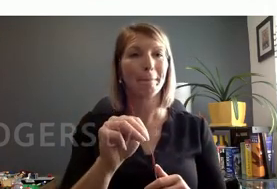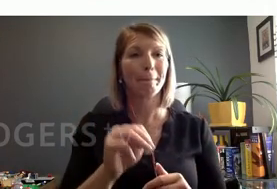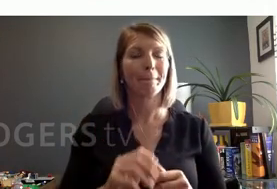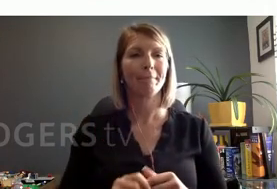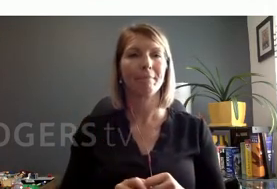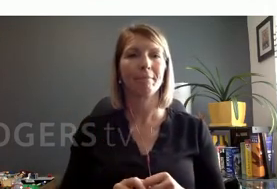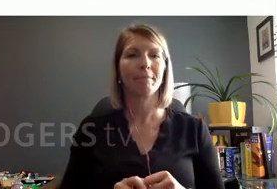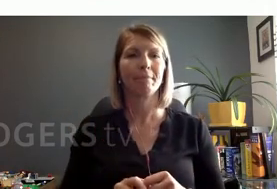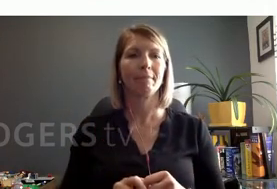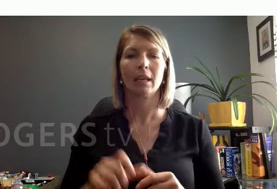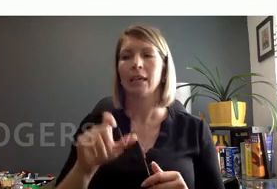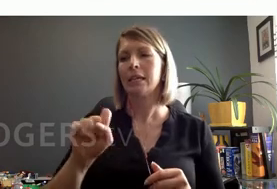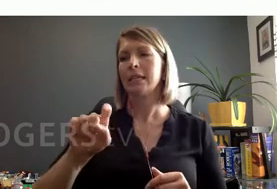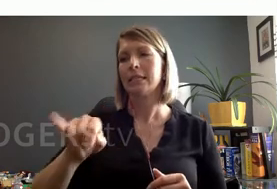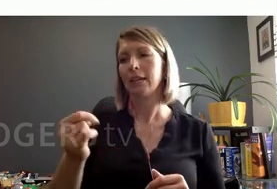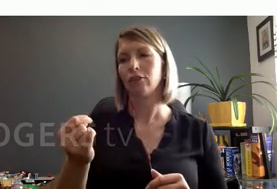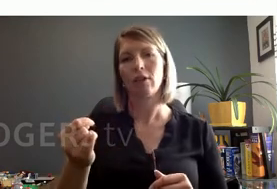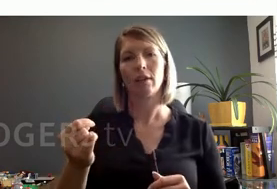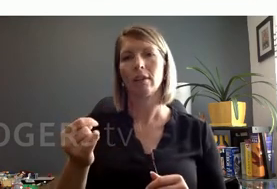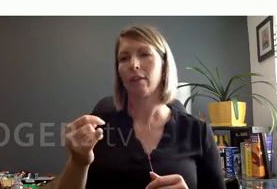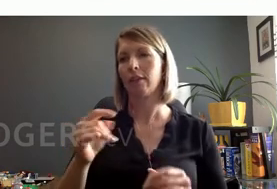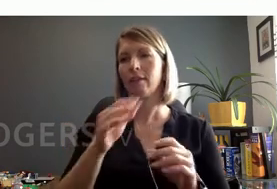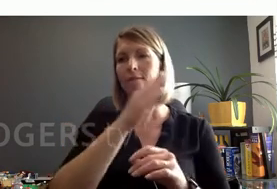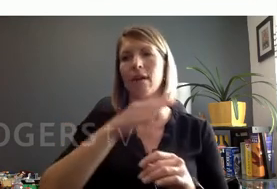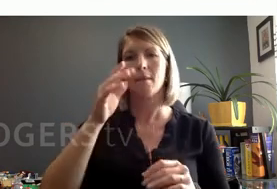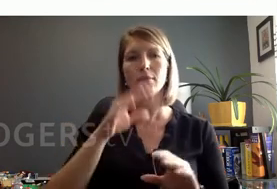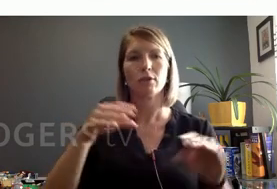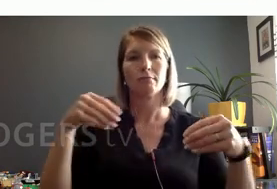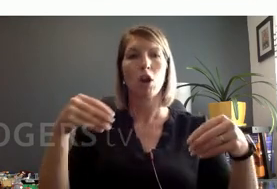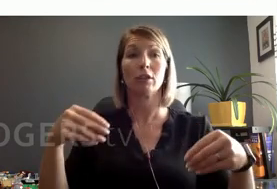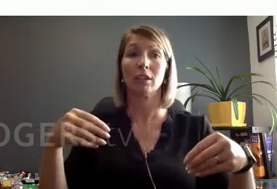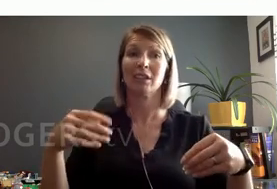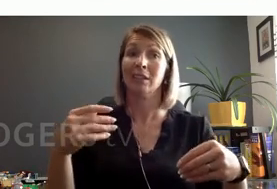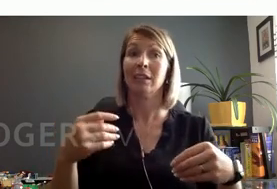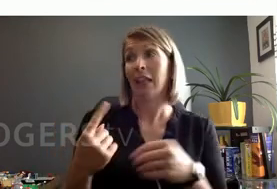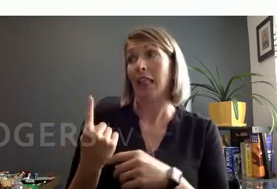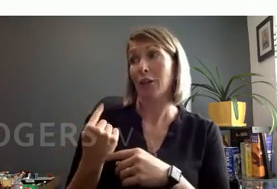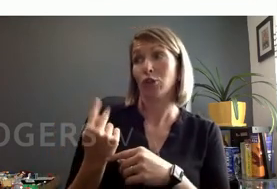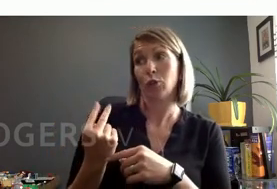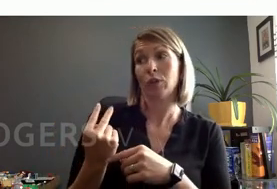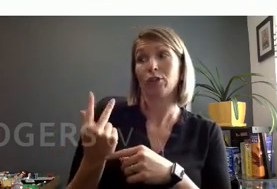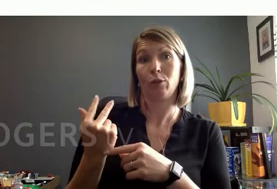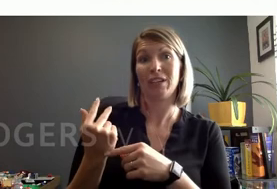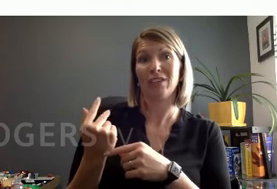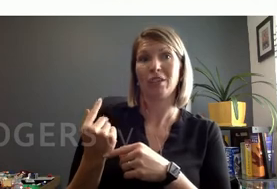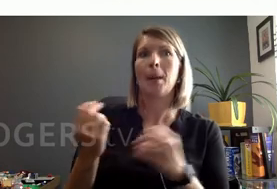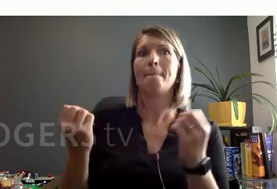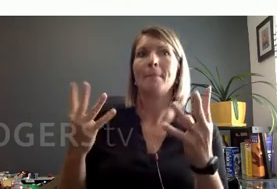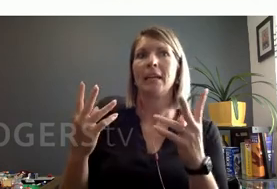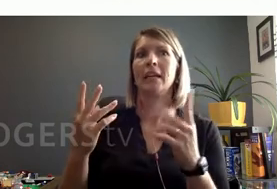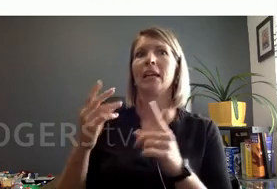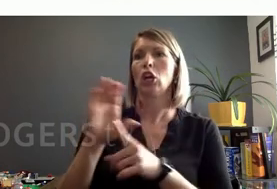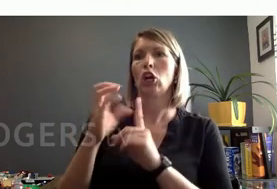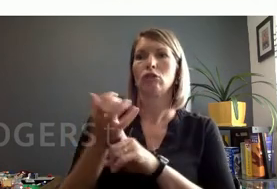The St. John's Farmers Market has seen tremendous growth in recent years, especially from immigrant vendors. How has this diverse mix